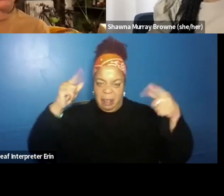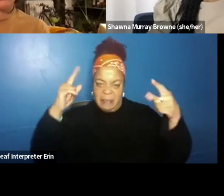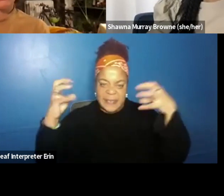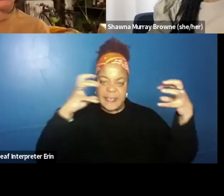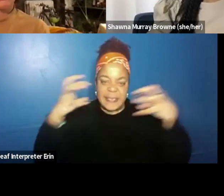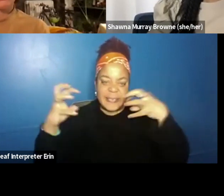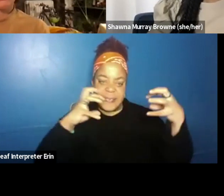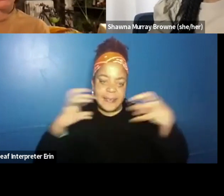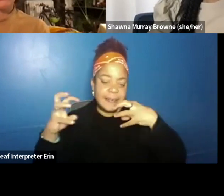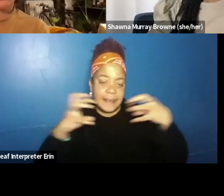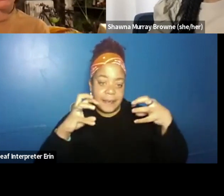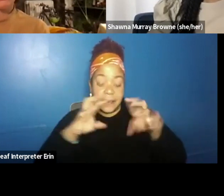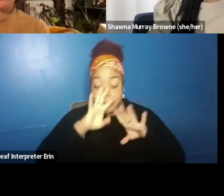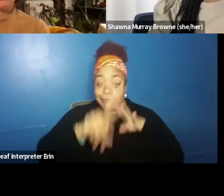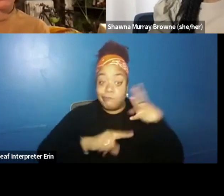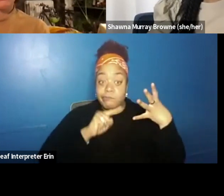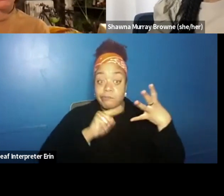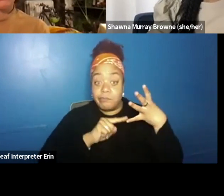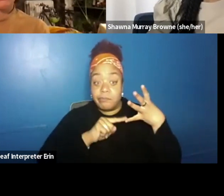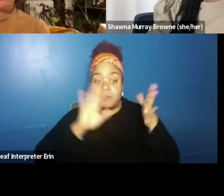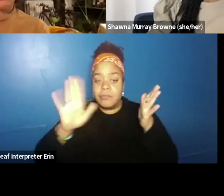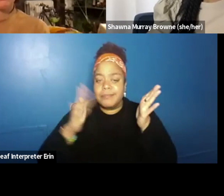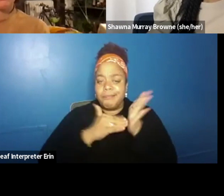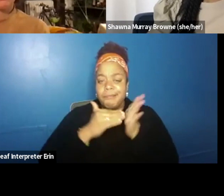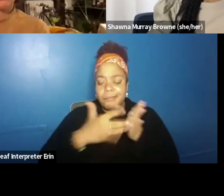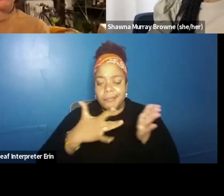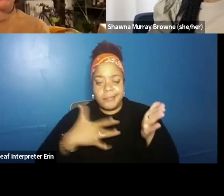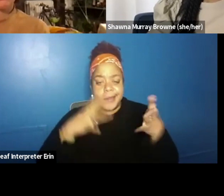with or named as some other oppression altogether.